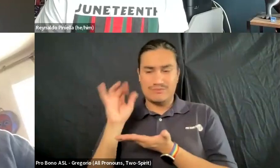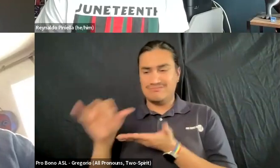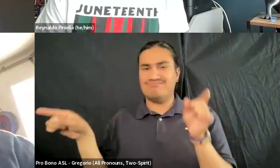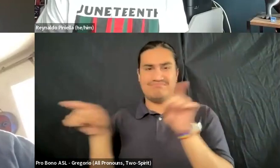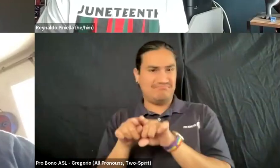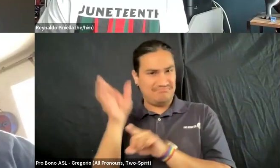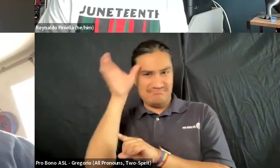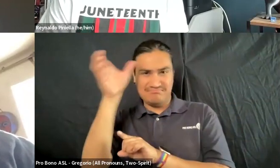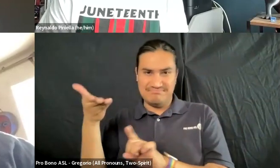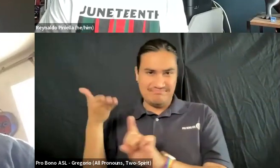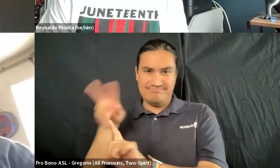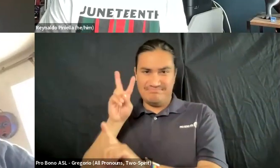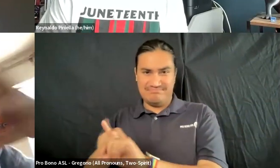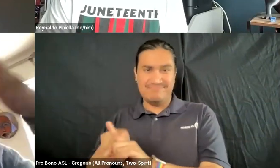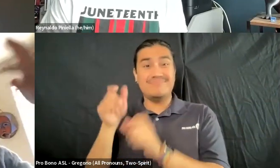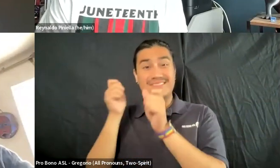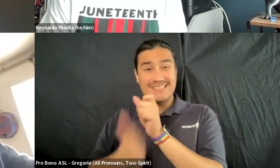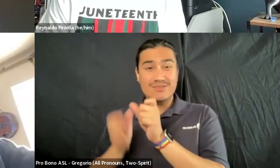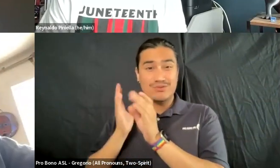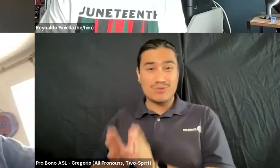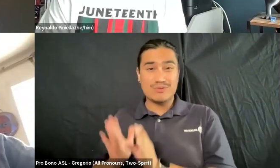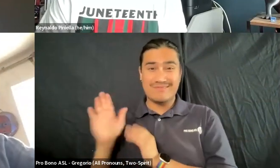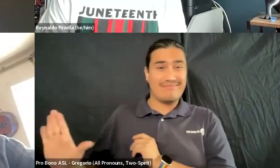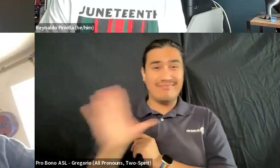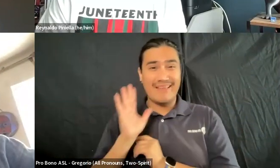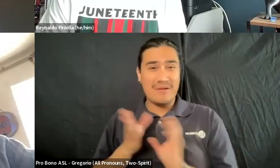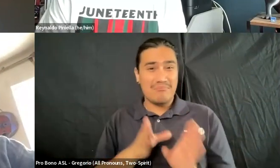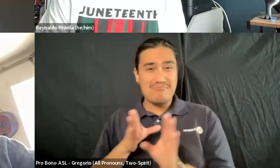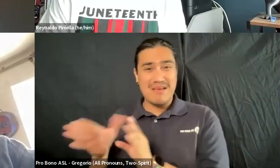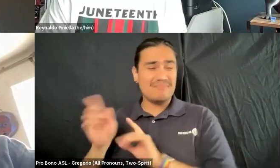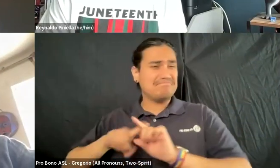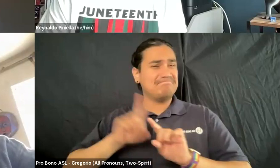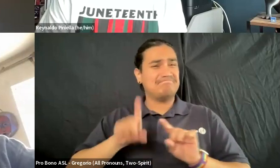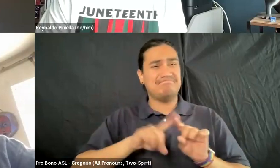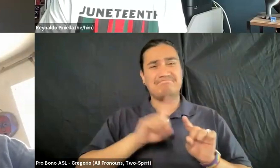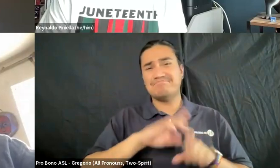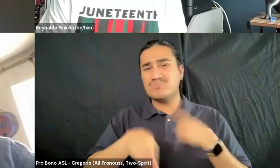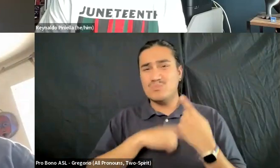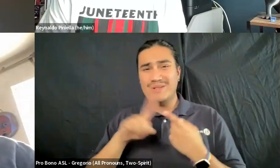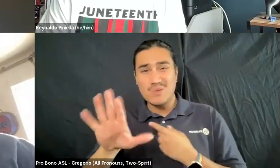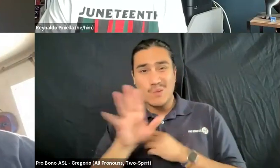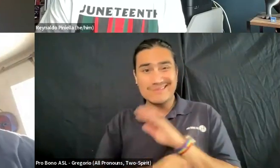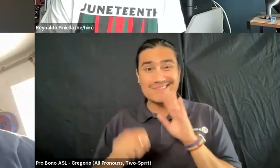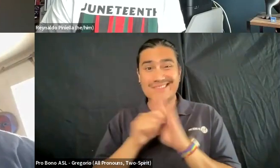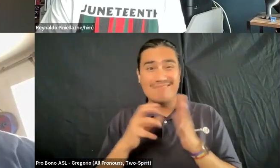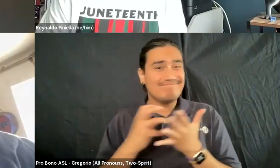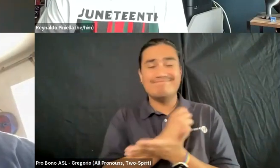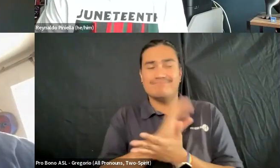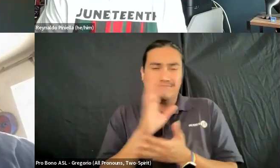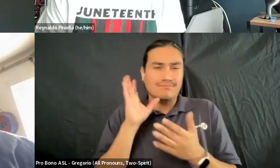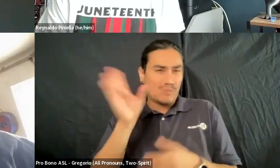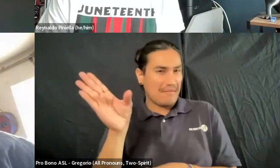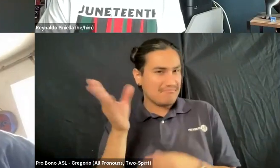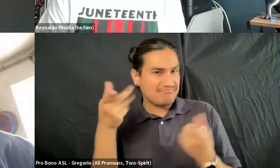like each person's path is at their time when, you know, and whatever it is meant to be is meant to be. And